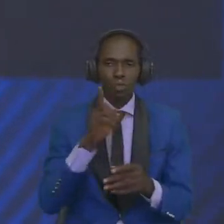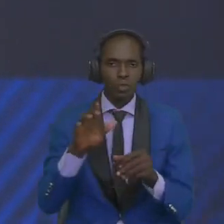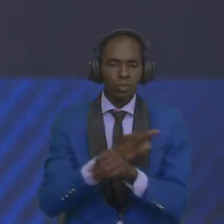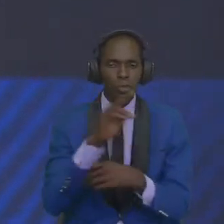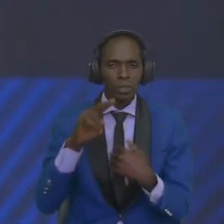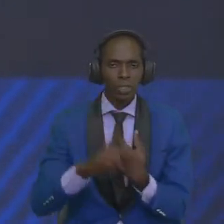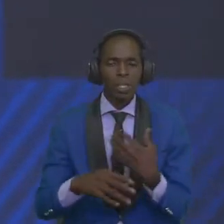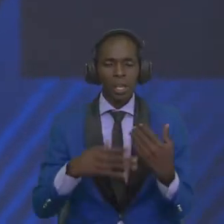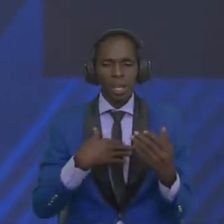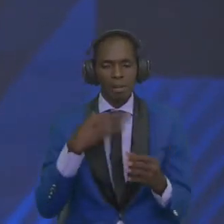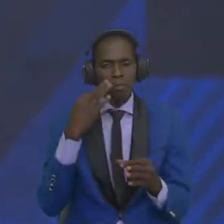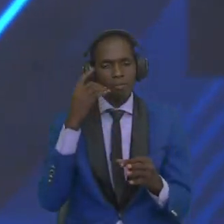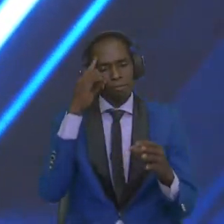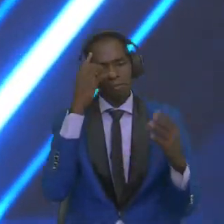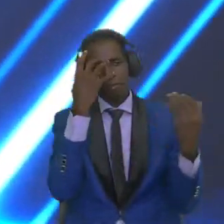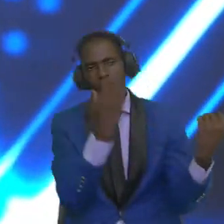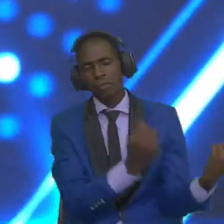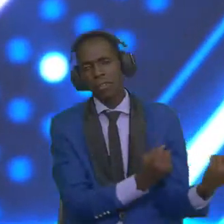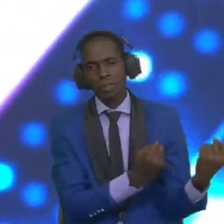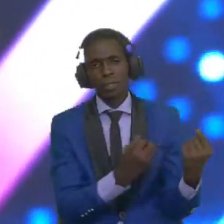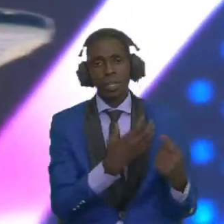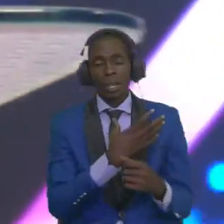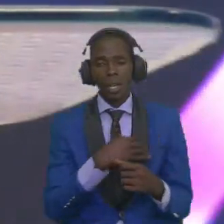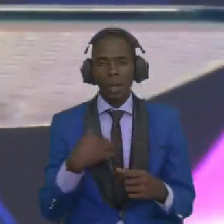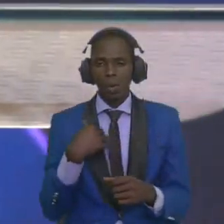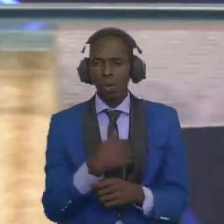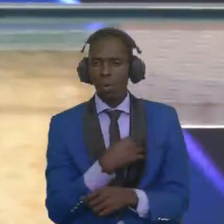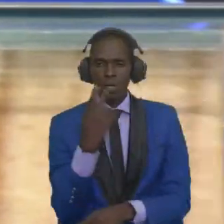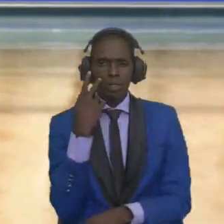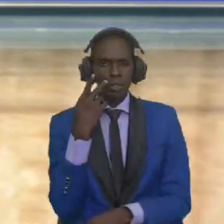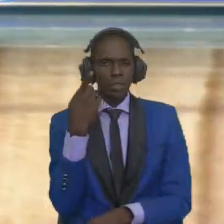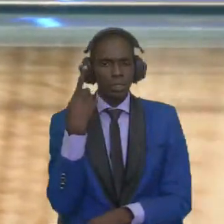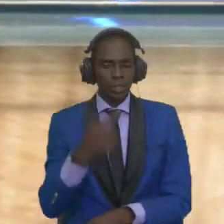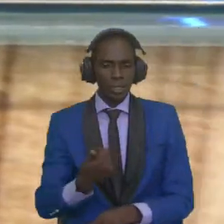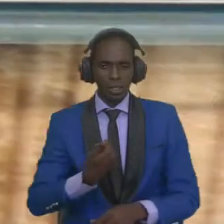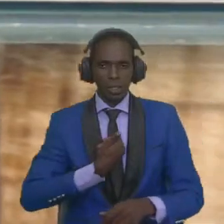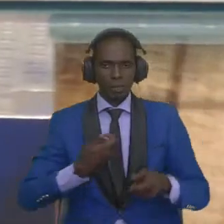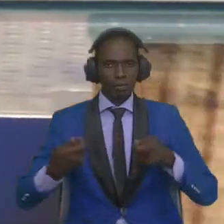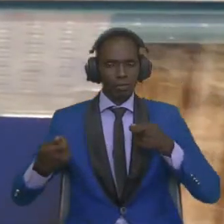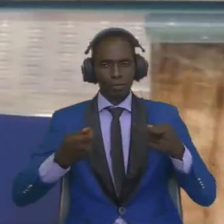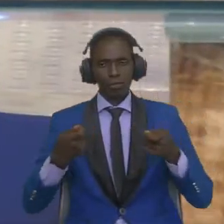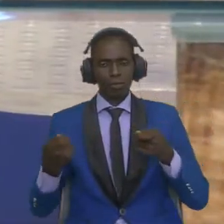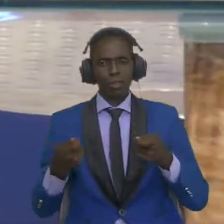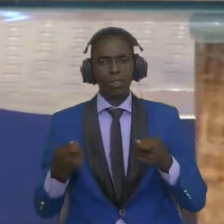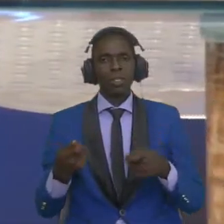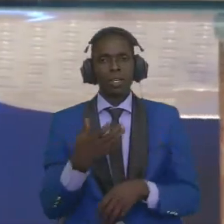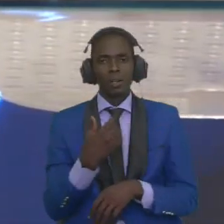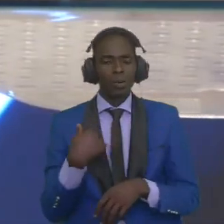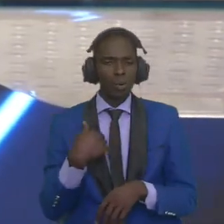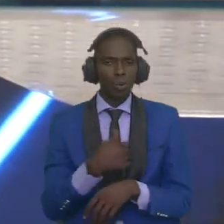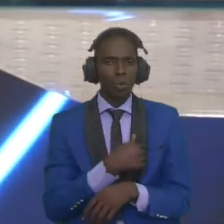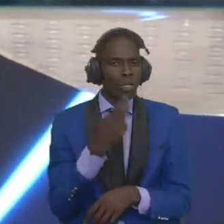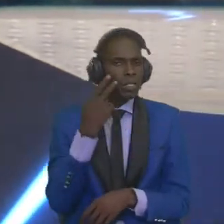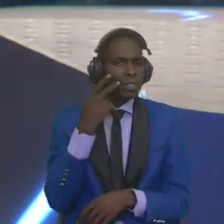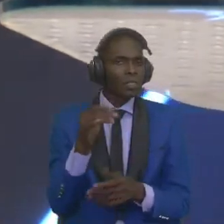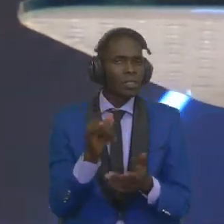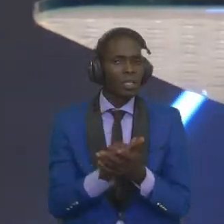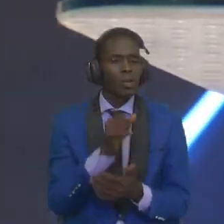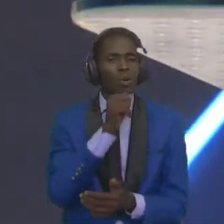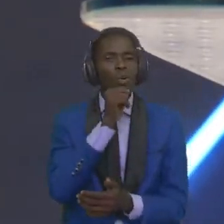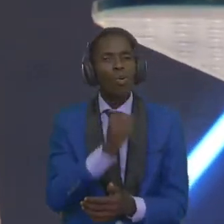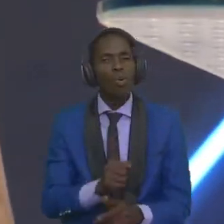and faithfulness. And then we see the temperance and the self-control. We see that the